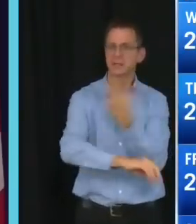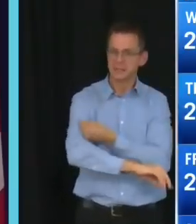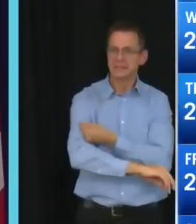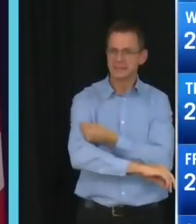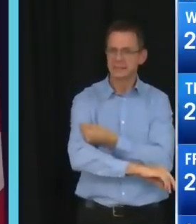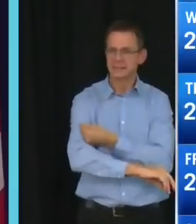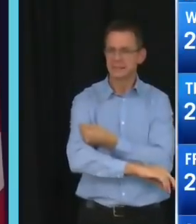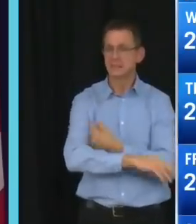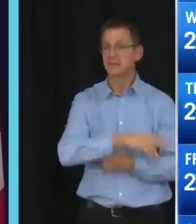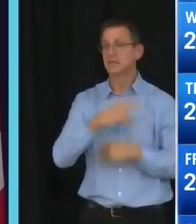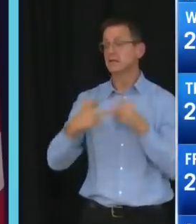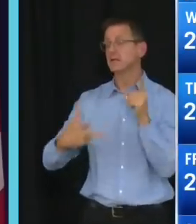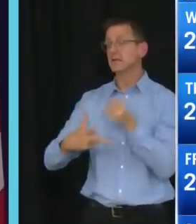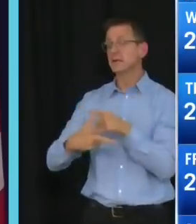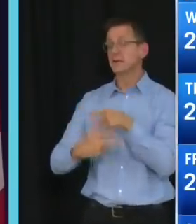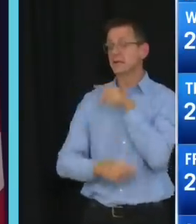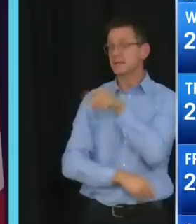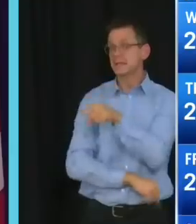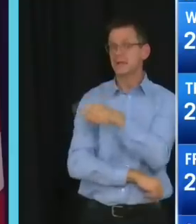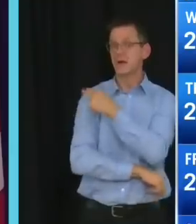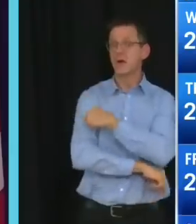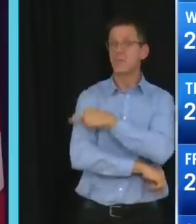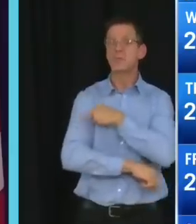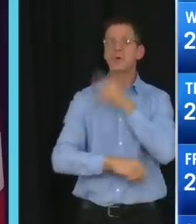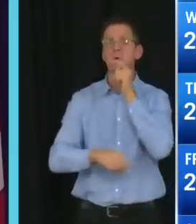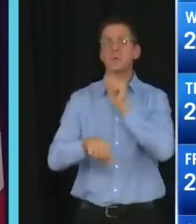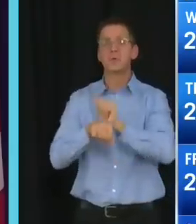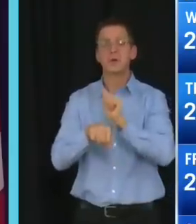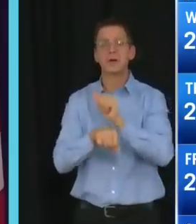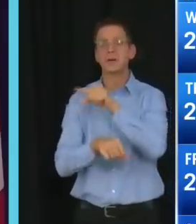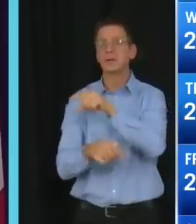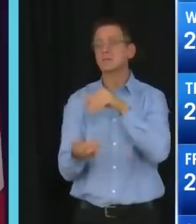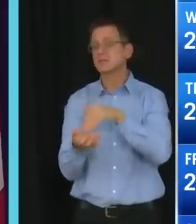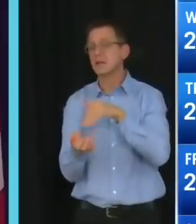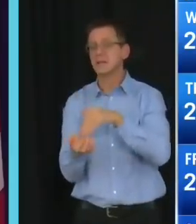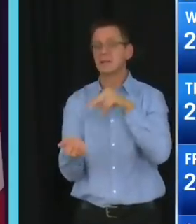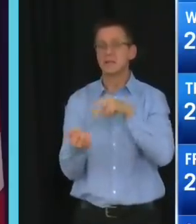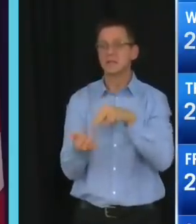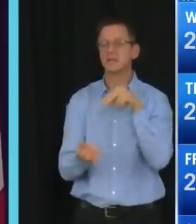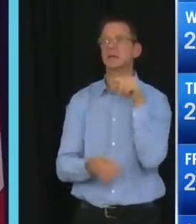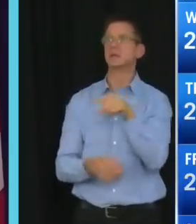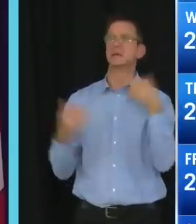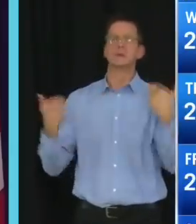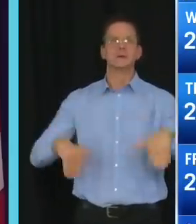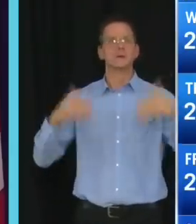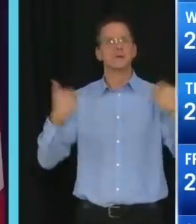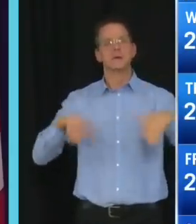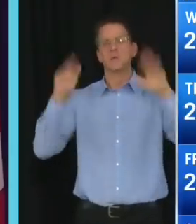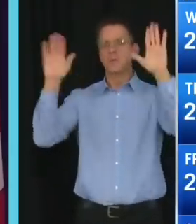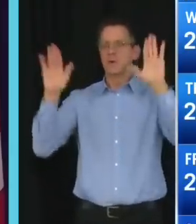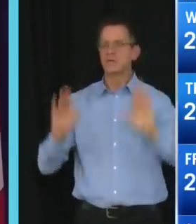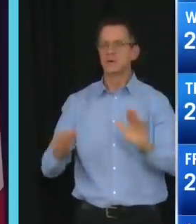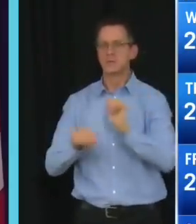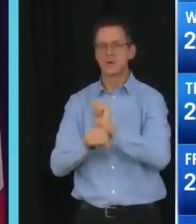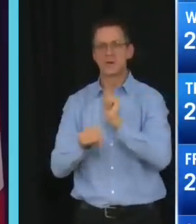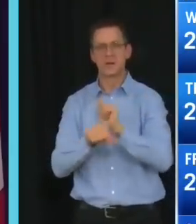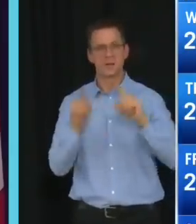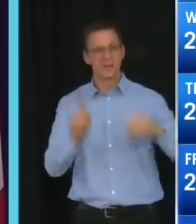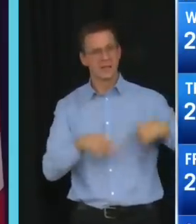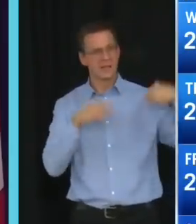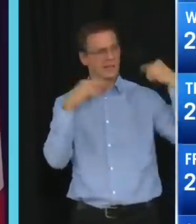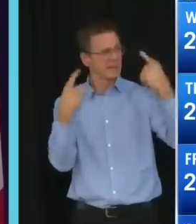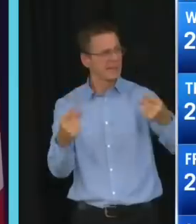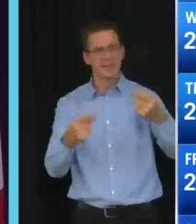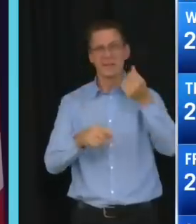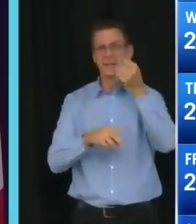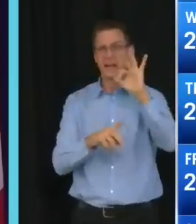workers are doing incredibly heroic work. After 19 months of COVID, many of them are completely exhausted, and understandably.